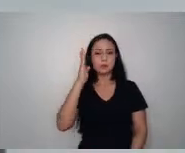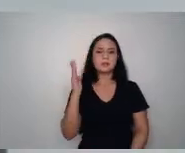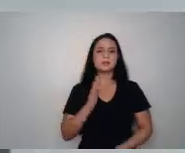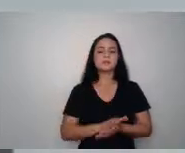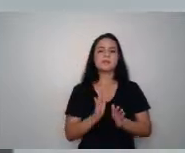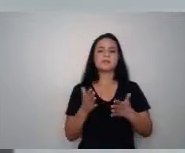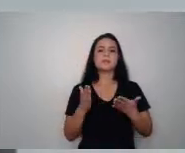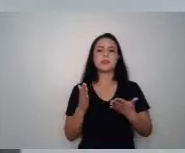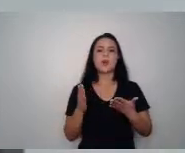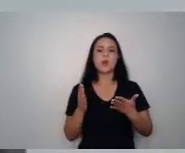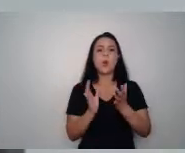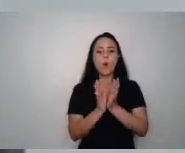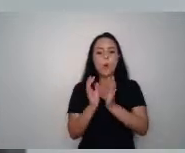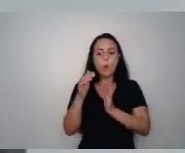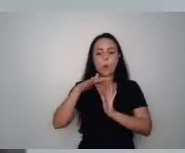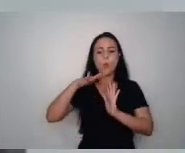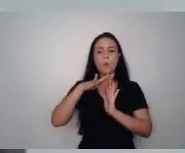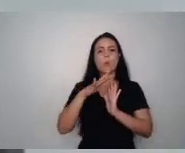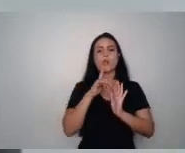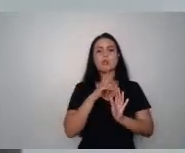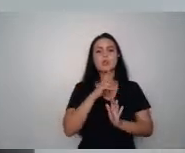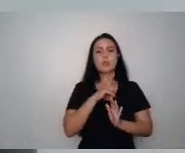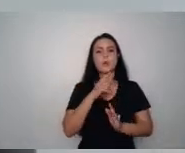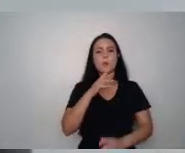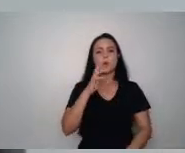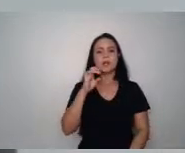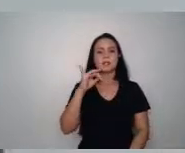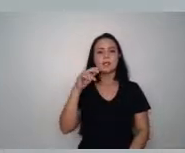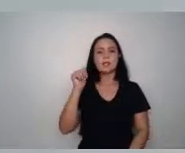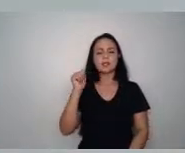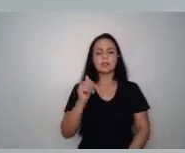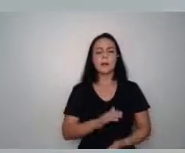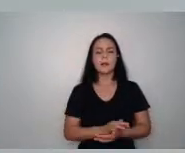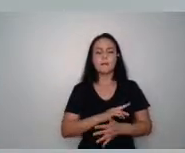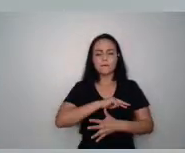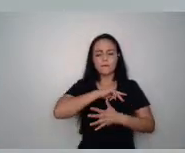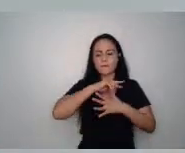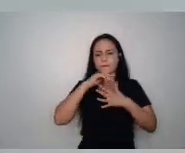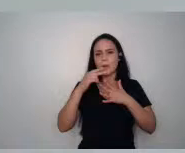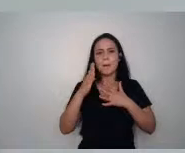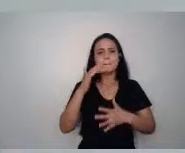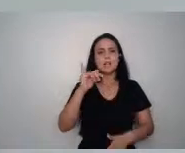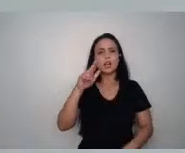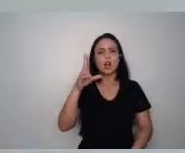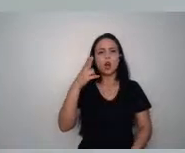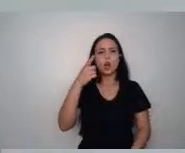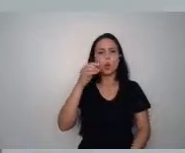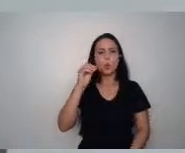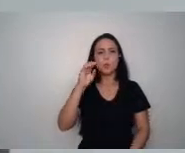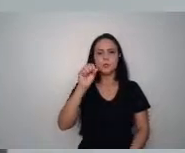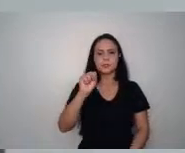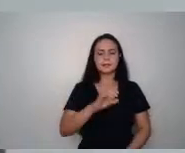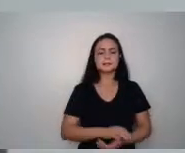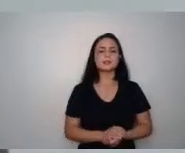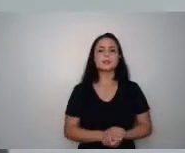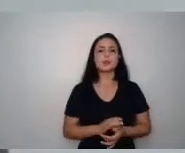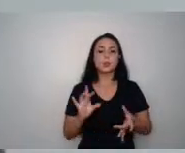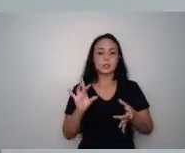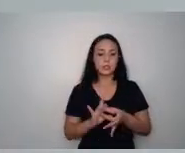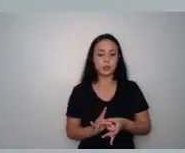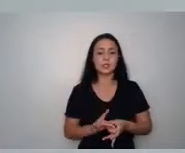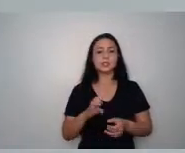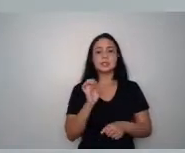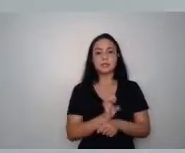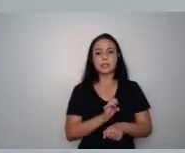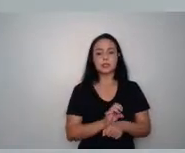0.0098%. And with that, we're going to have tax income of billions of reais, both for the federal